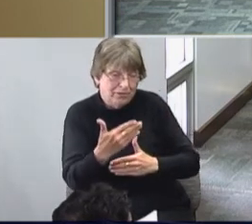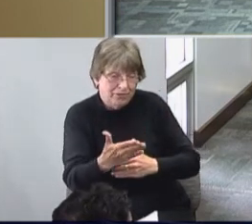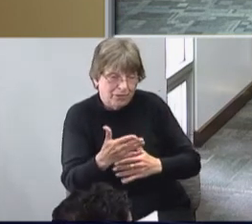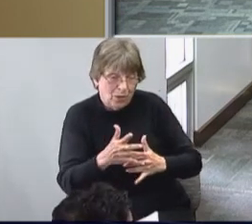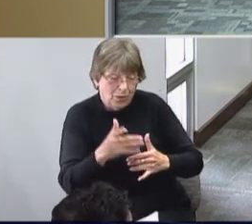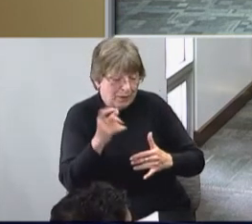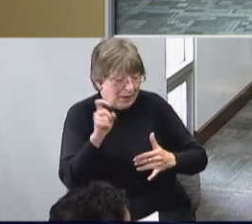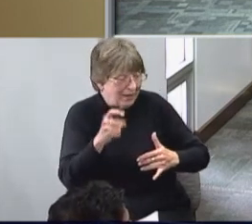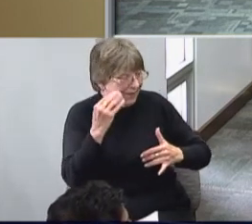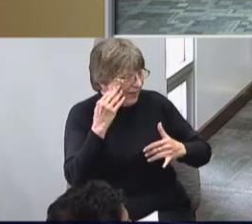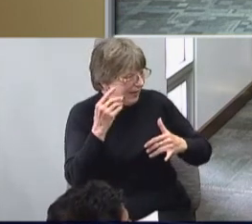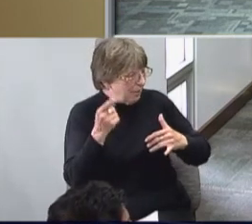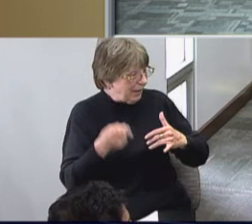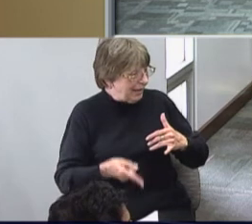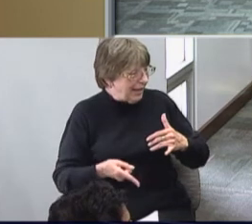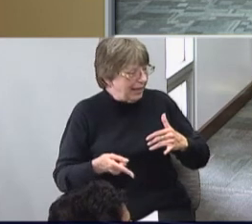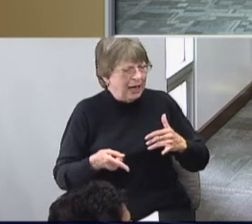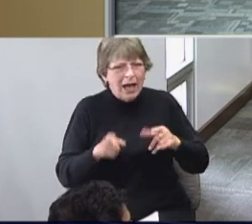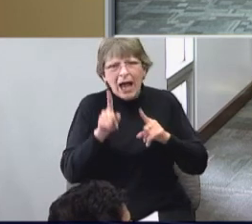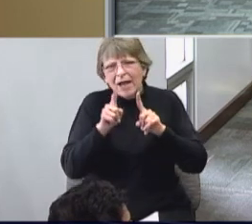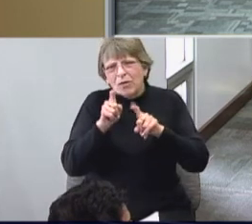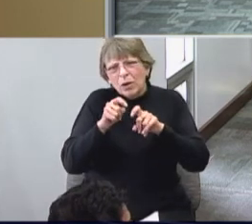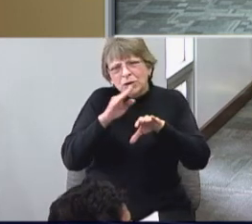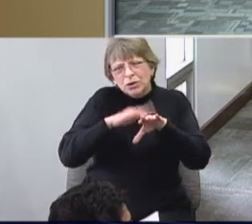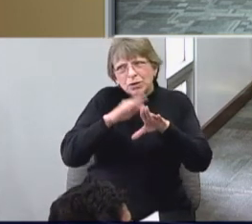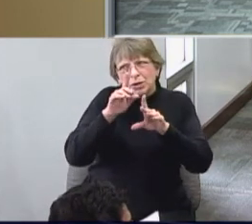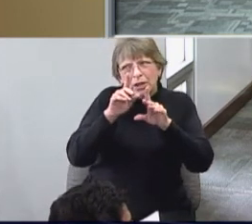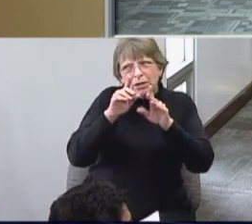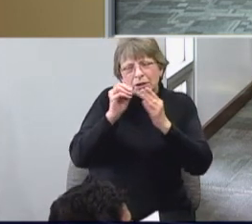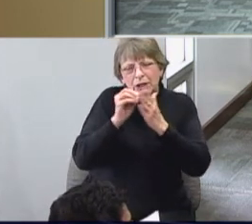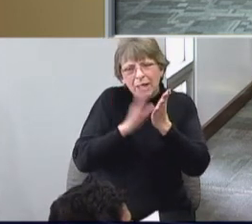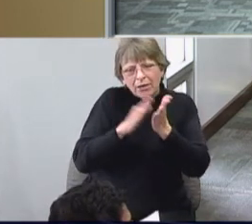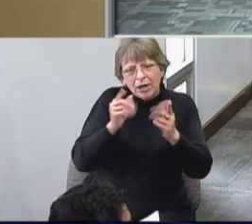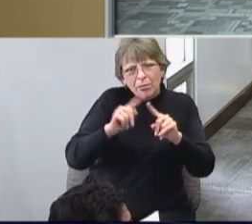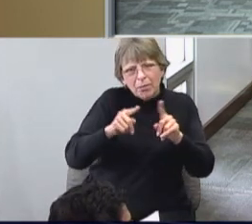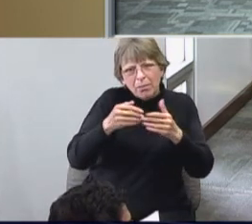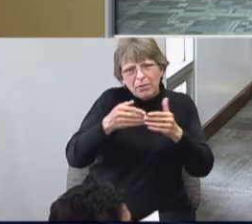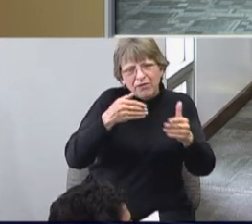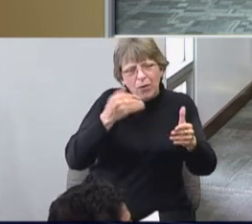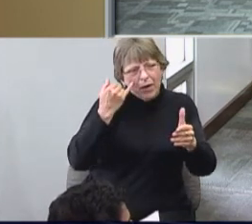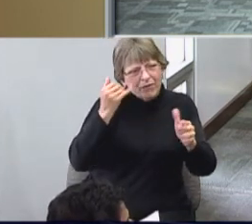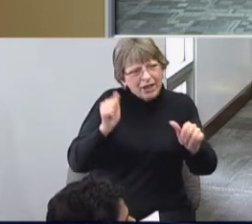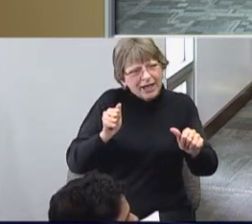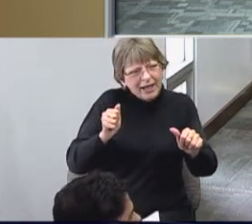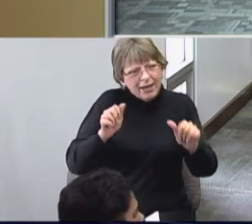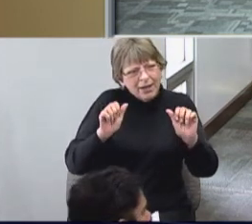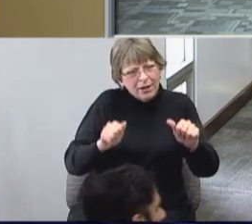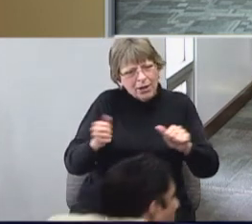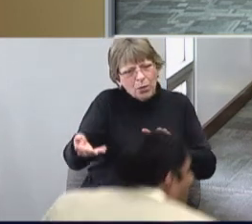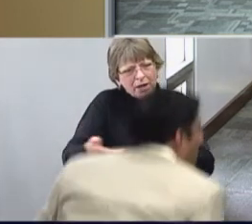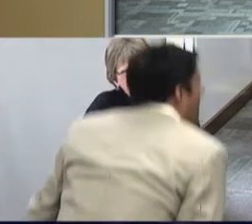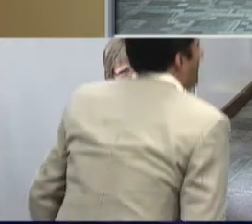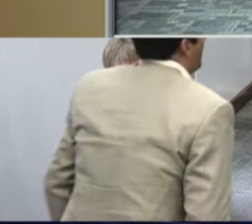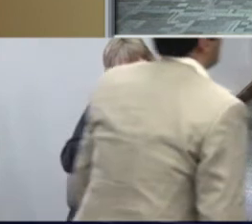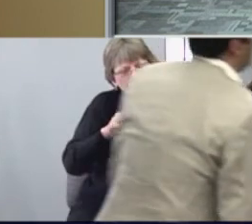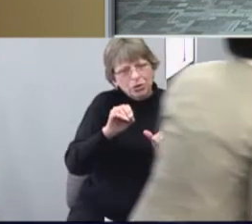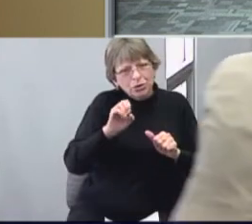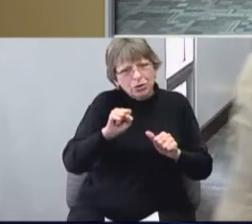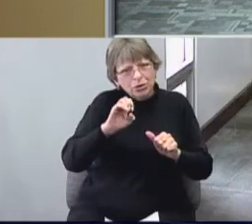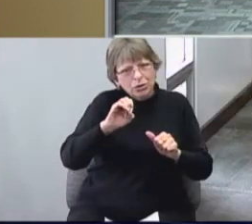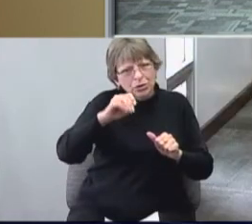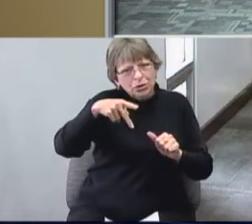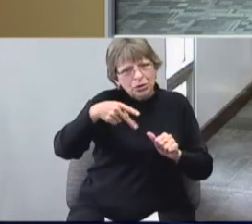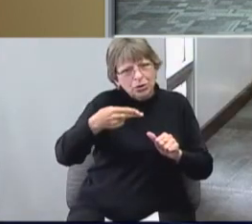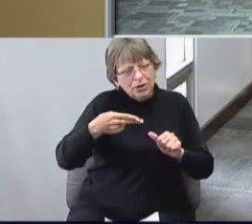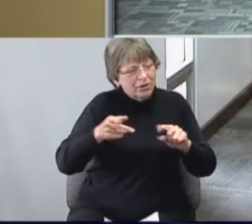I do have some questions on the contract, but before we get into that, if I can, I wonder if we could invite Mr. Joseph up to the